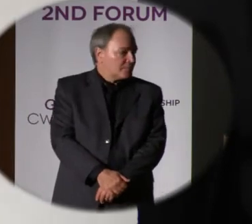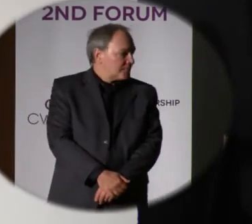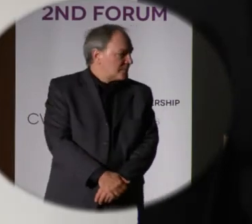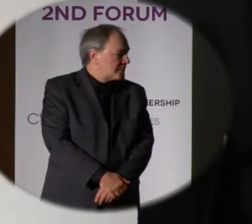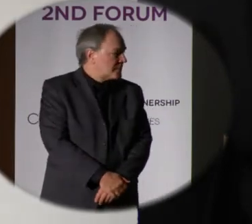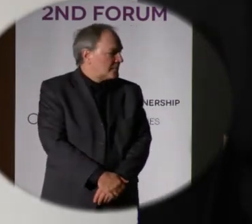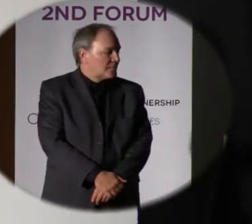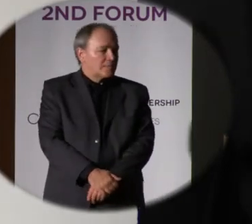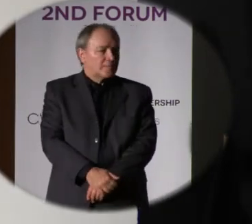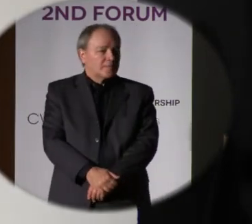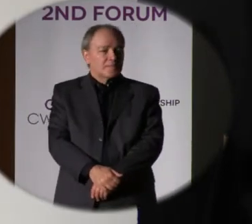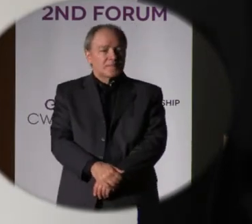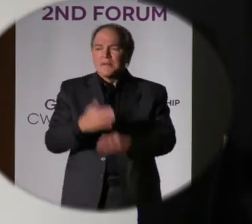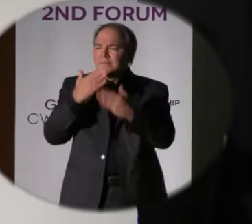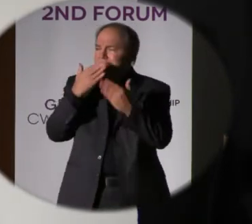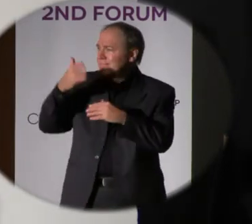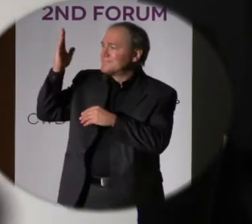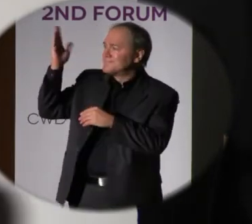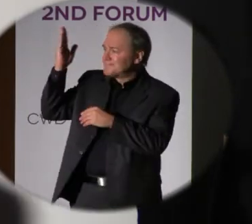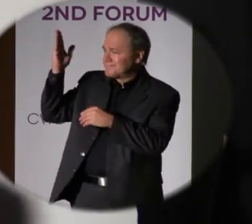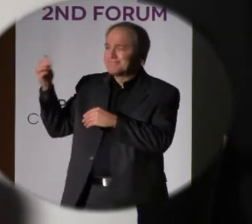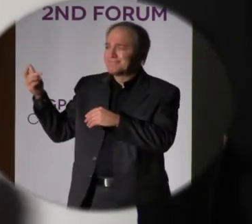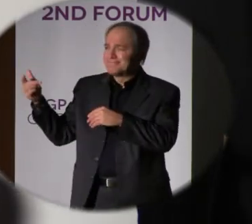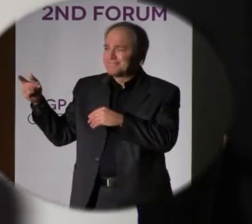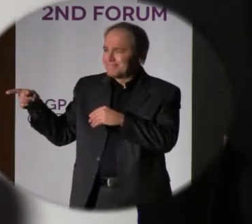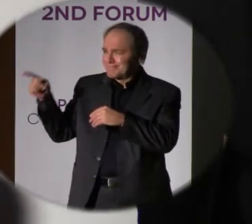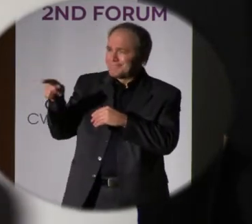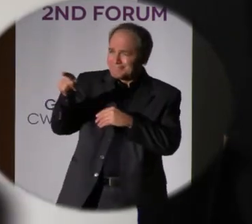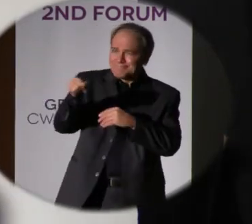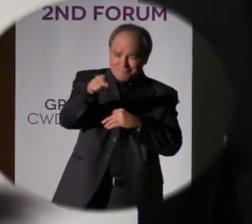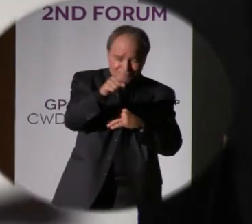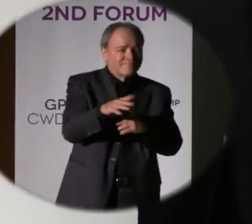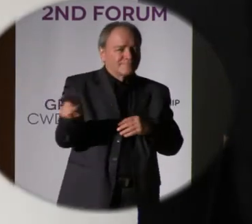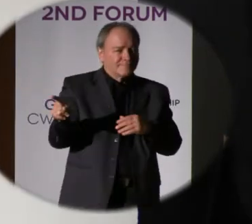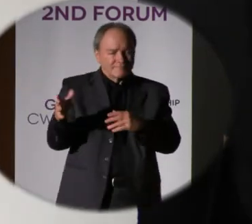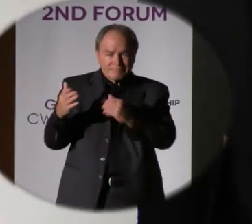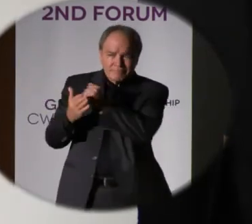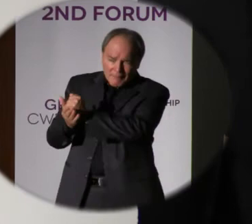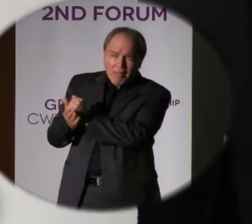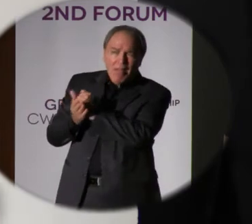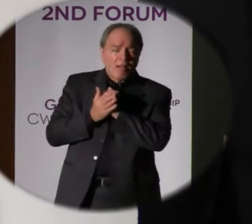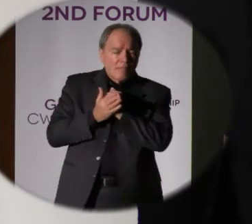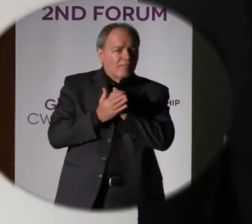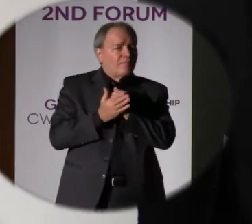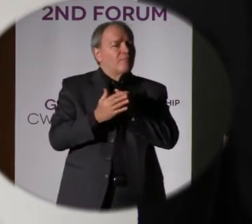Thank you to all the presenters. This has been very